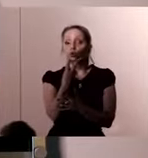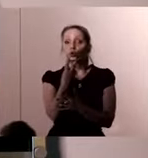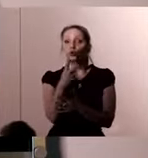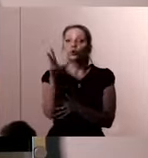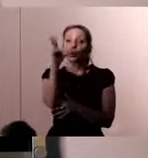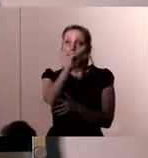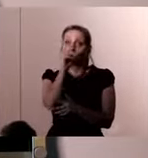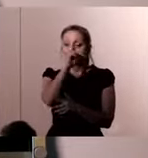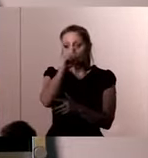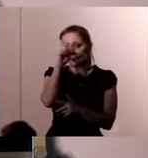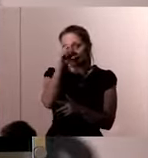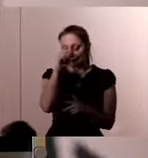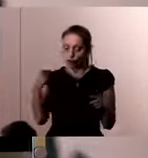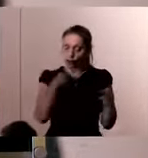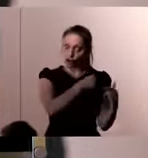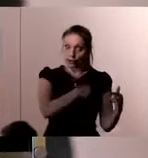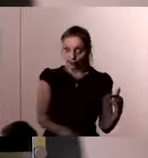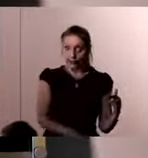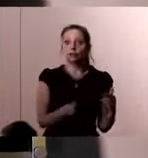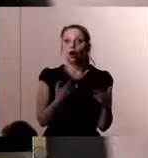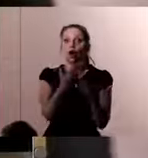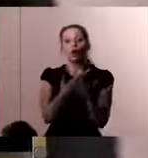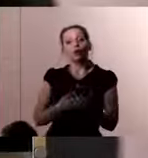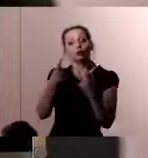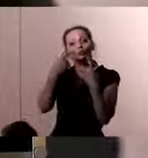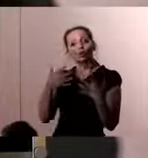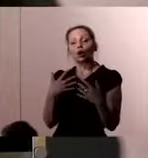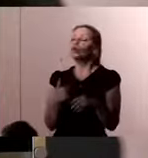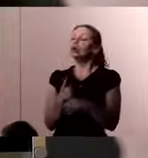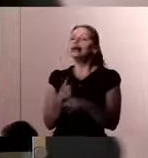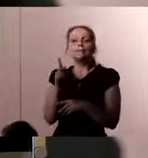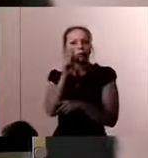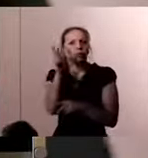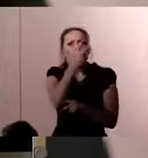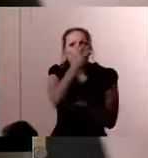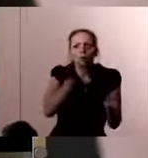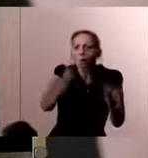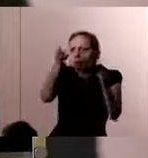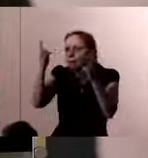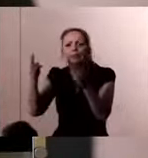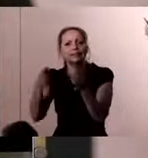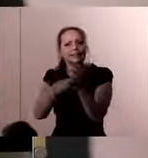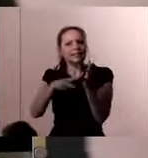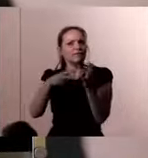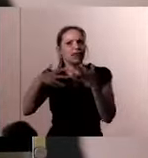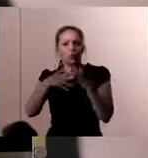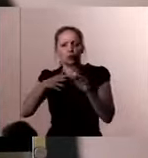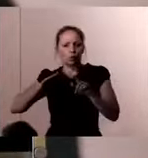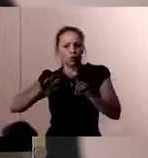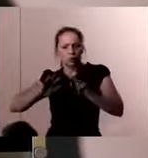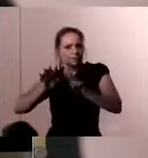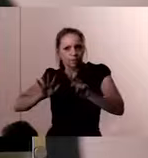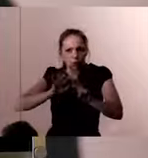Chinese sisters who appeared on a TV show as they were going through their hunt for an apartment. So the TV crew followed them to various